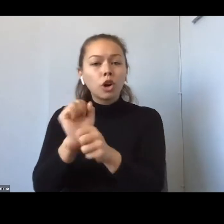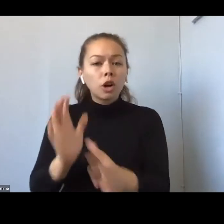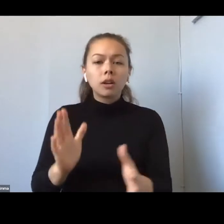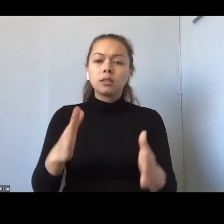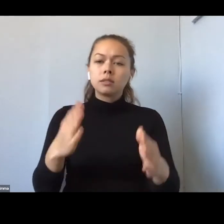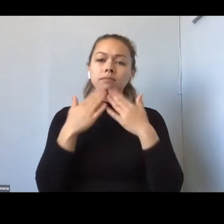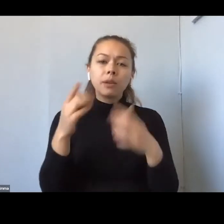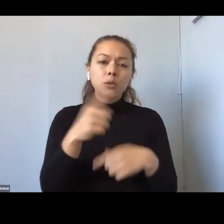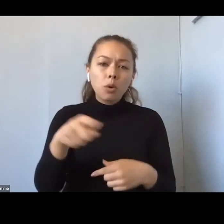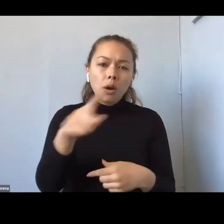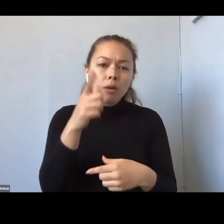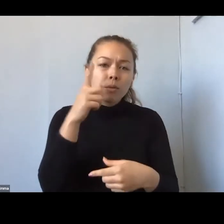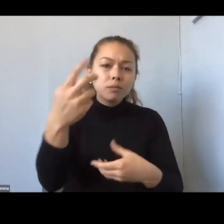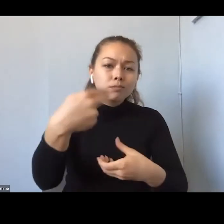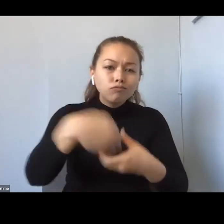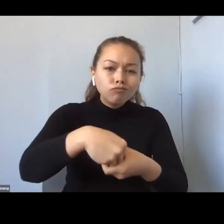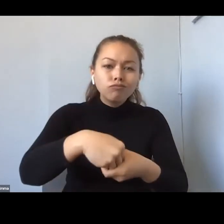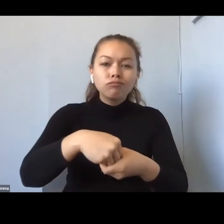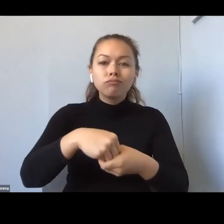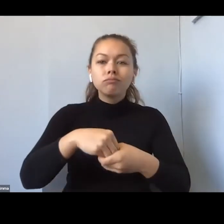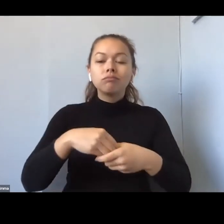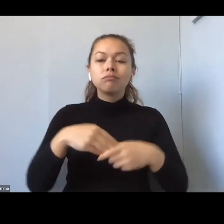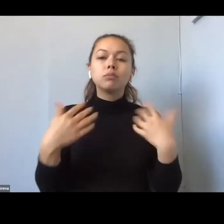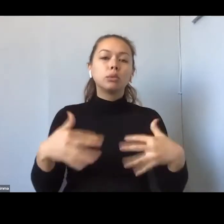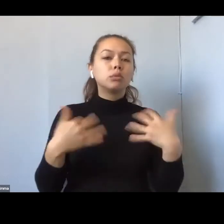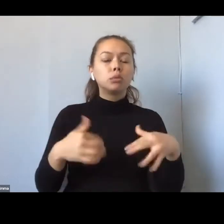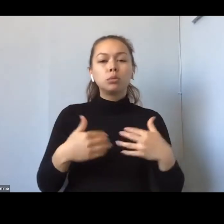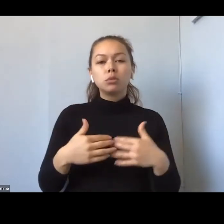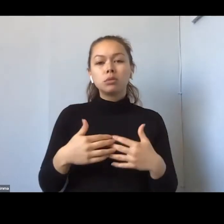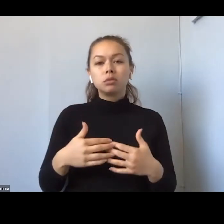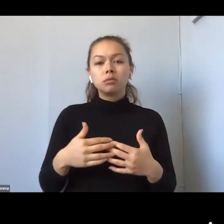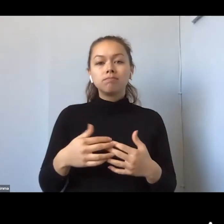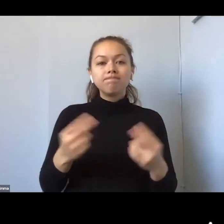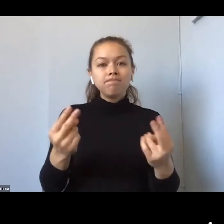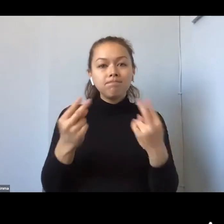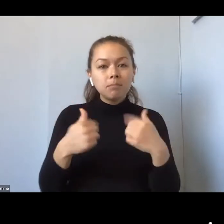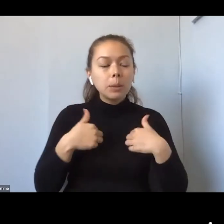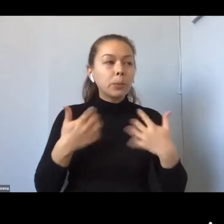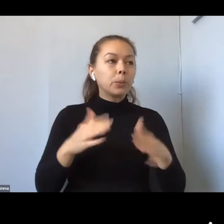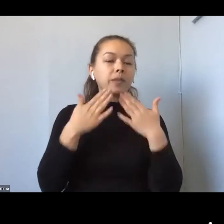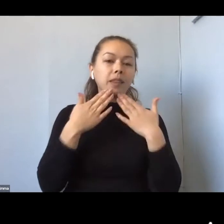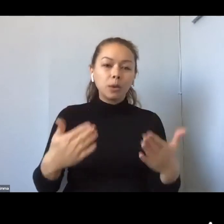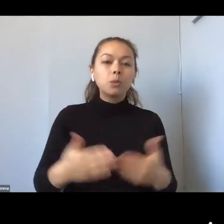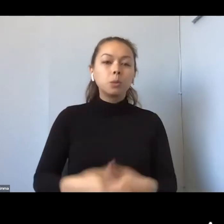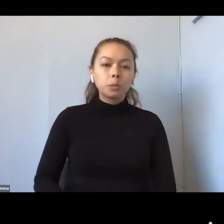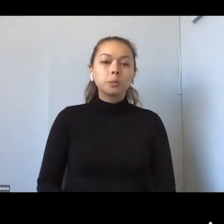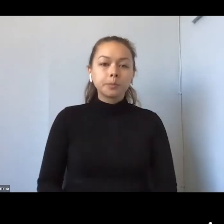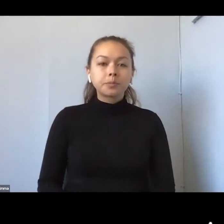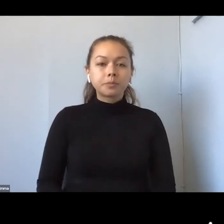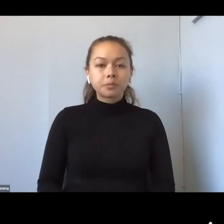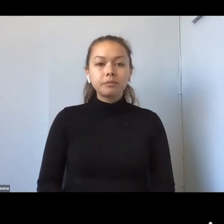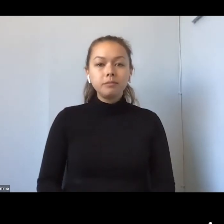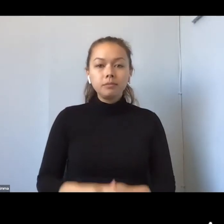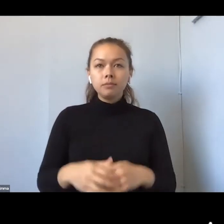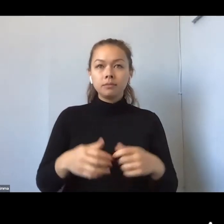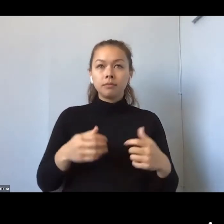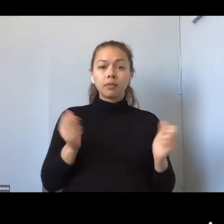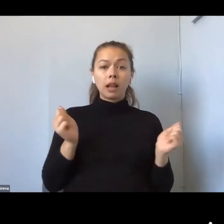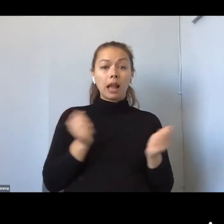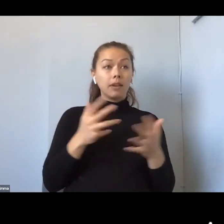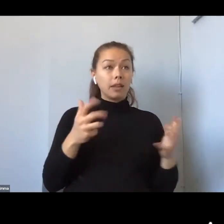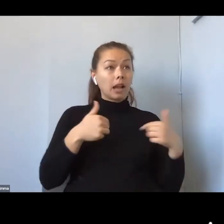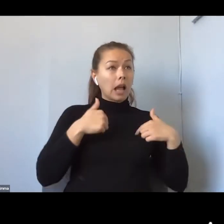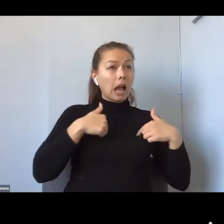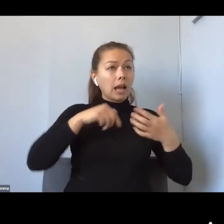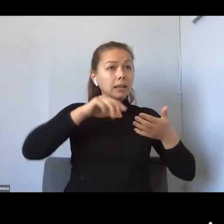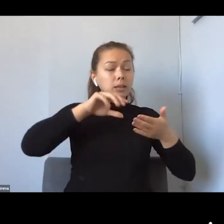coming here. I'm truly grateful, and I would try and share whatever I have been able